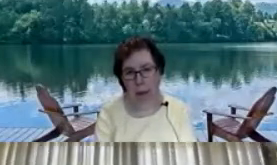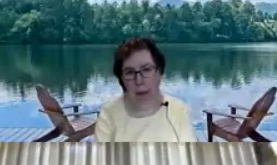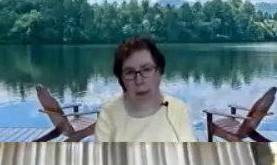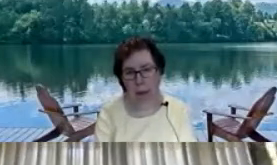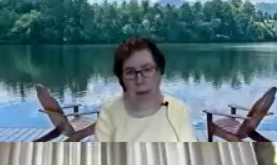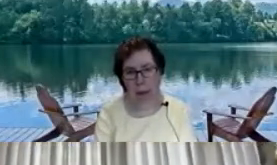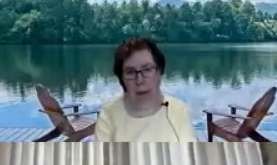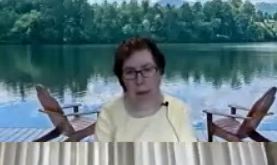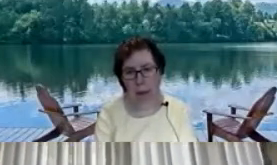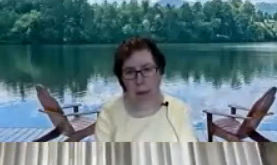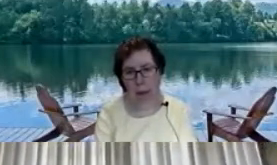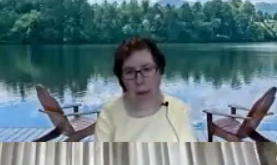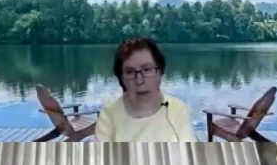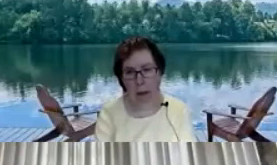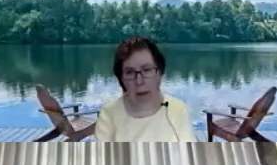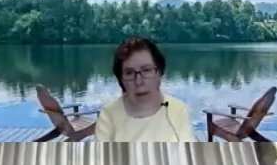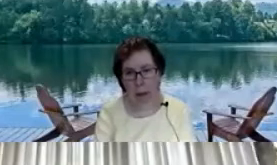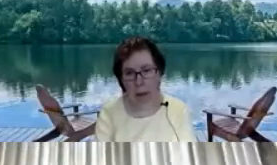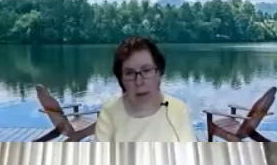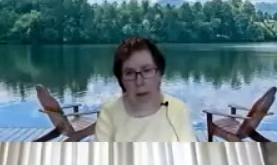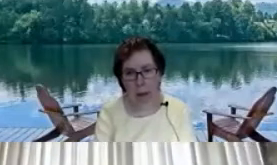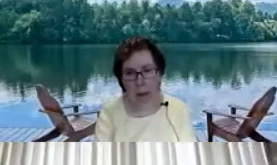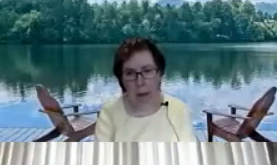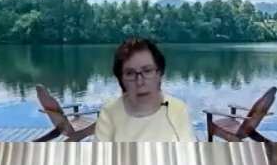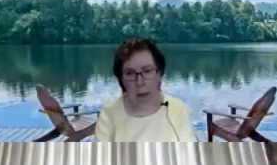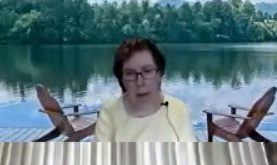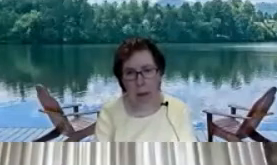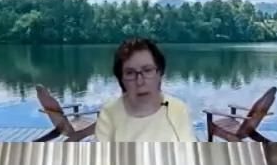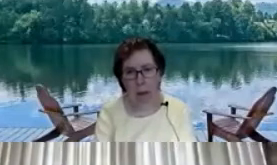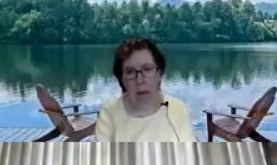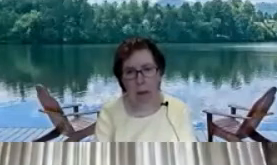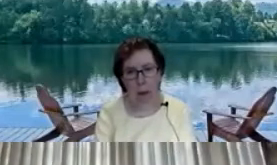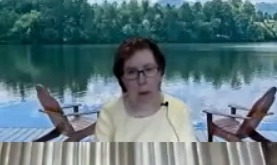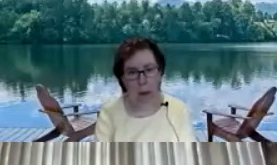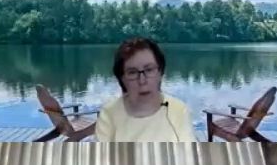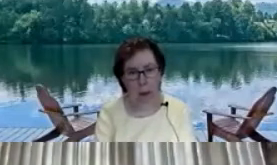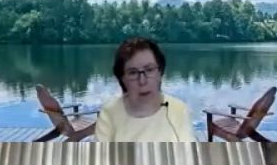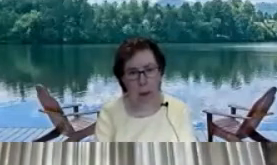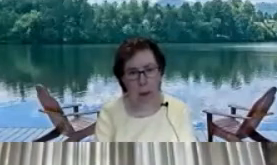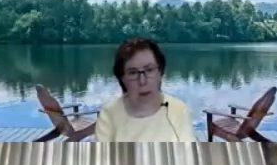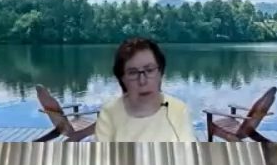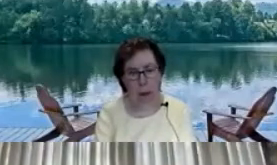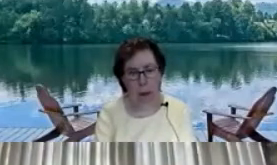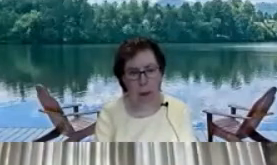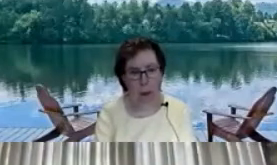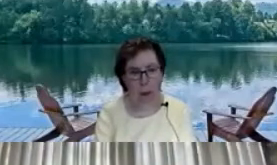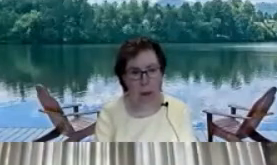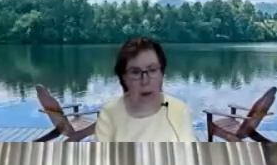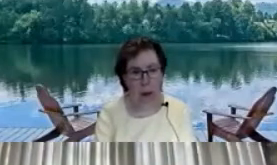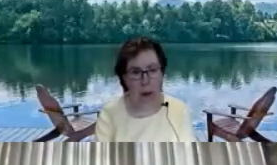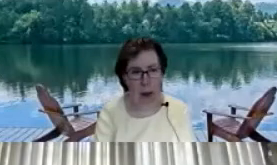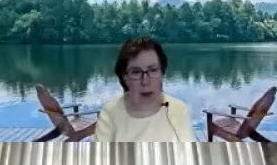angle of the shot. So when we think about line, one of the things line does